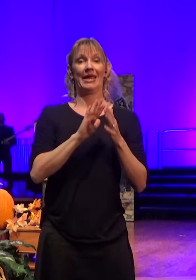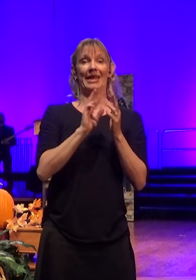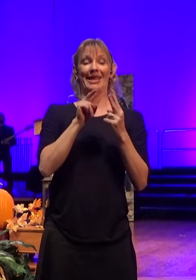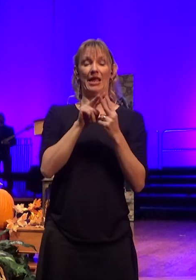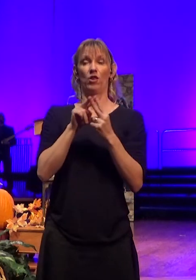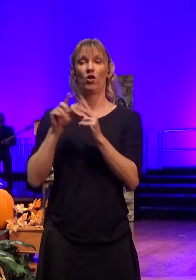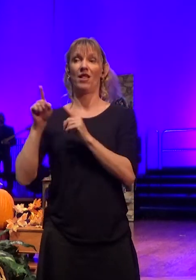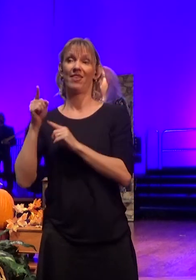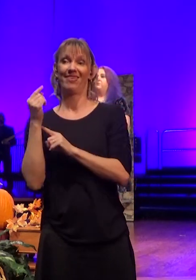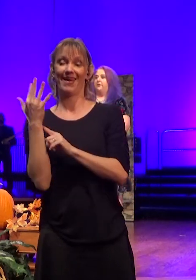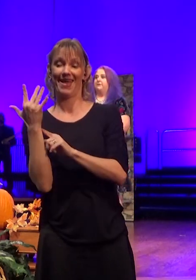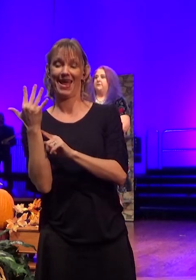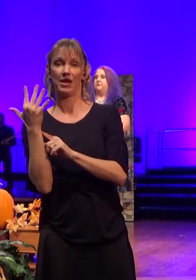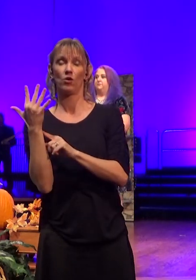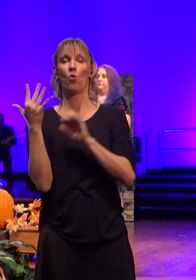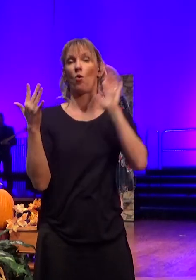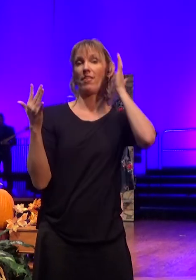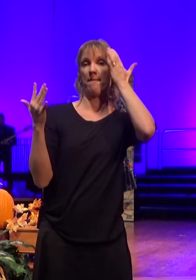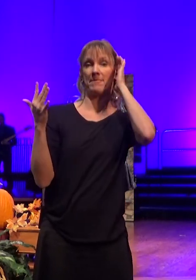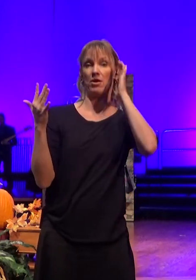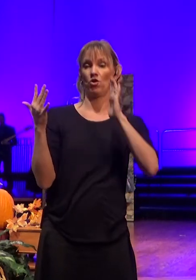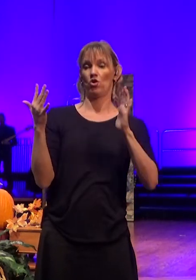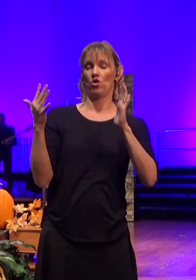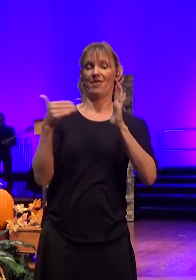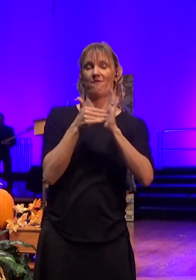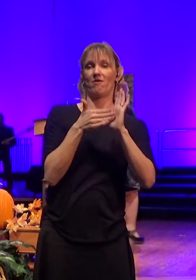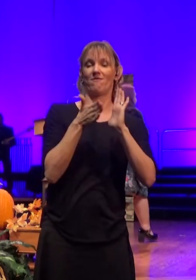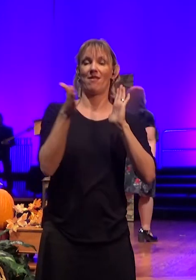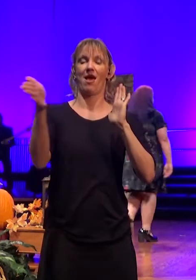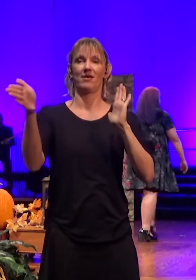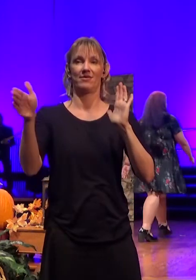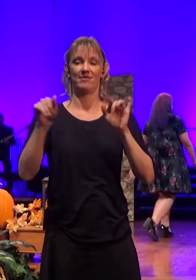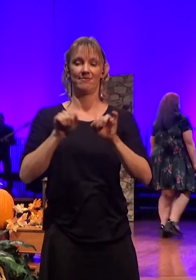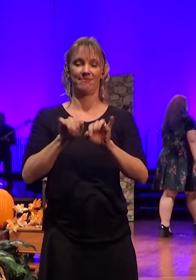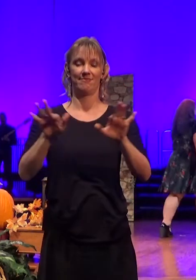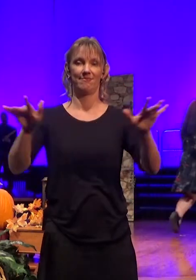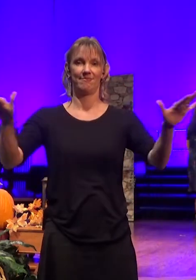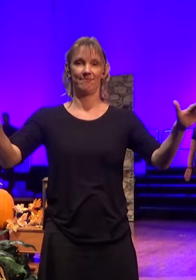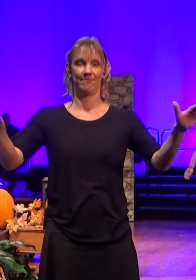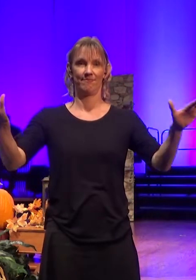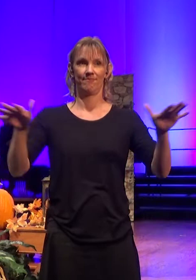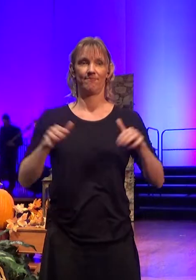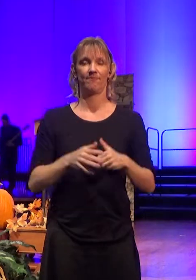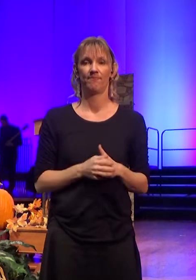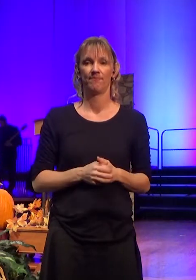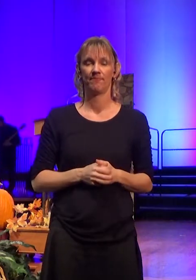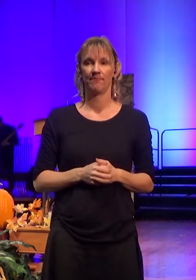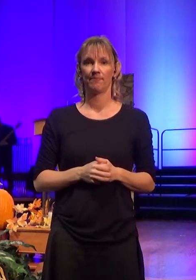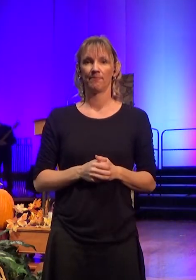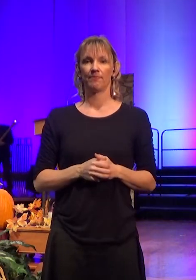spreading light: to be the candle or the mirror that reflects it.